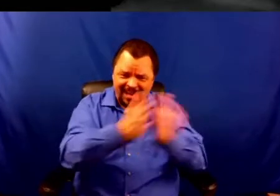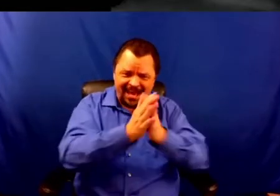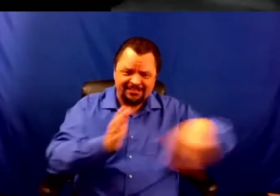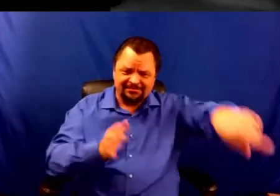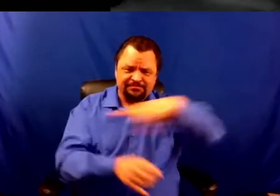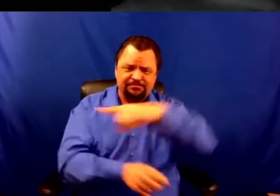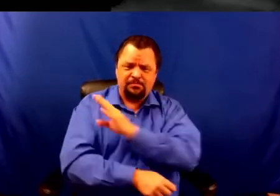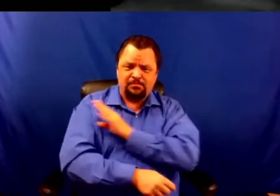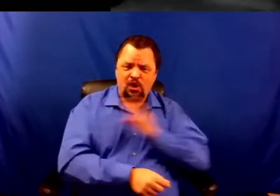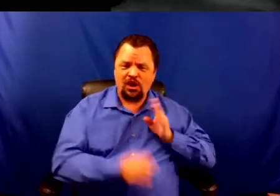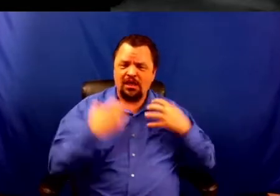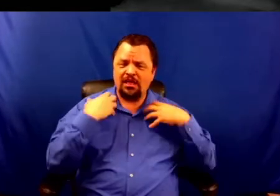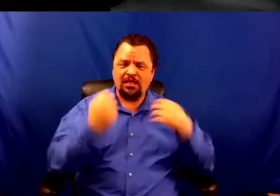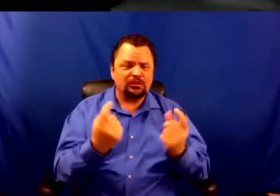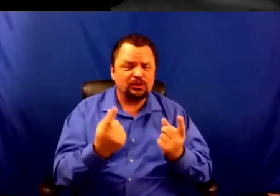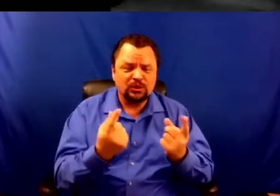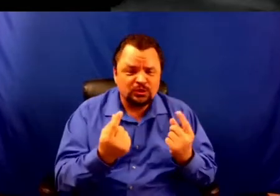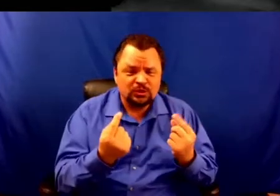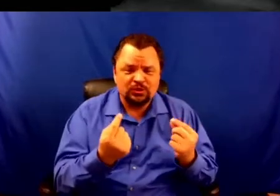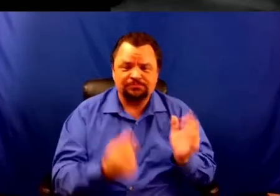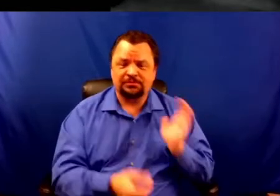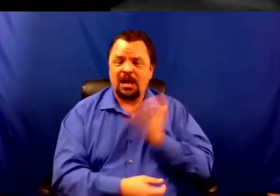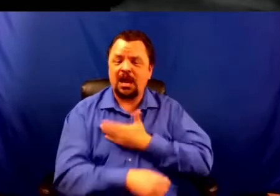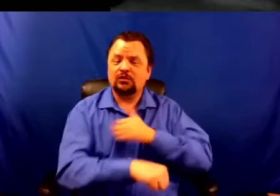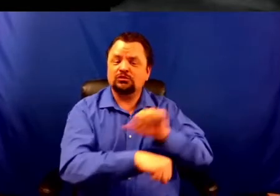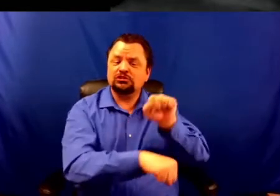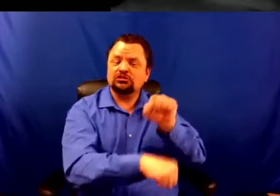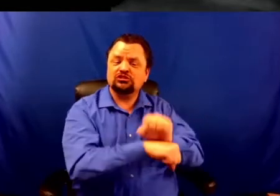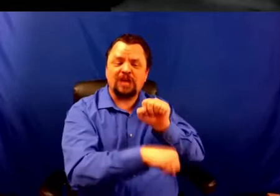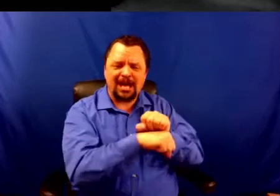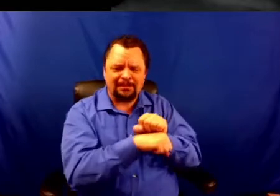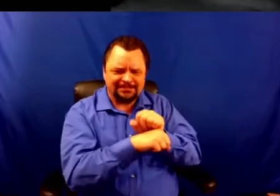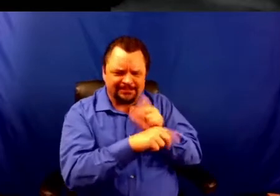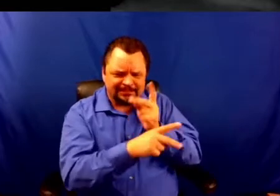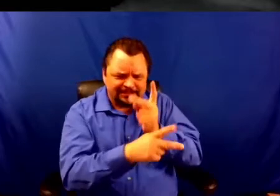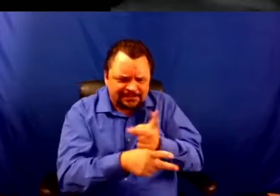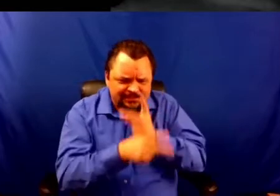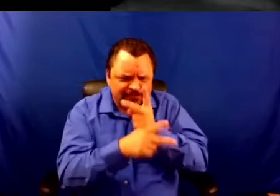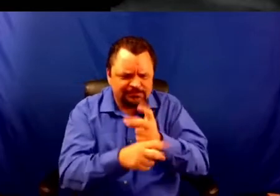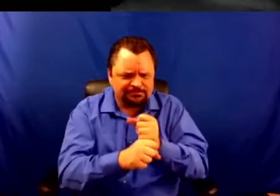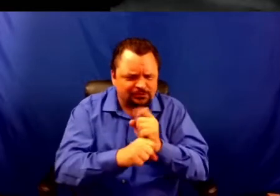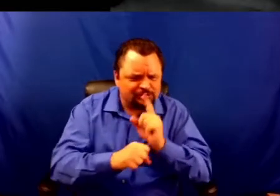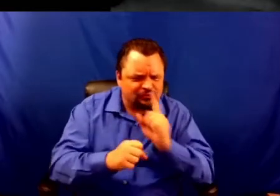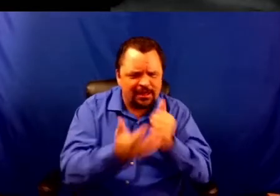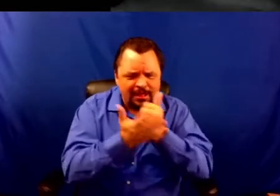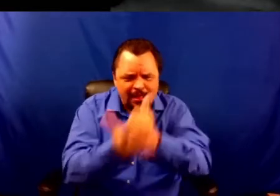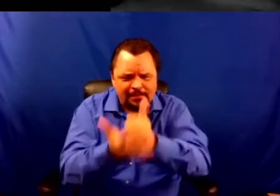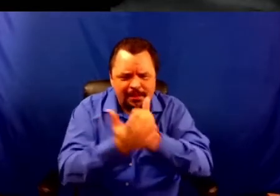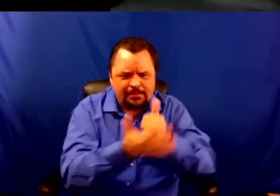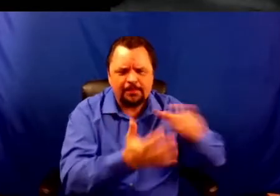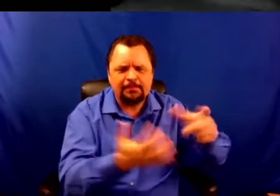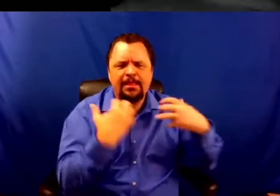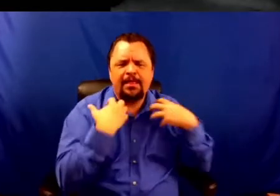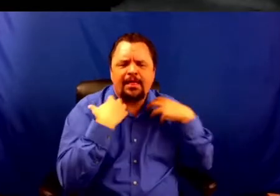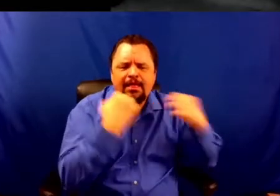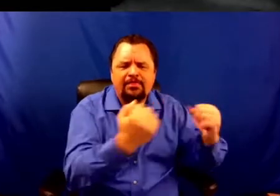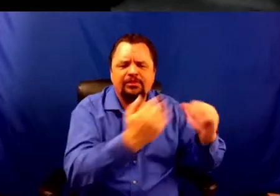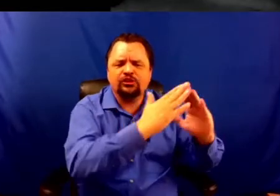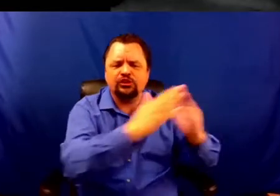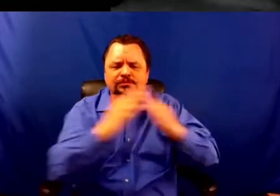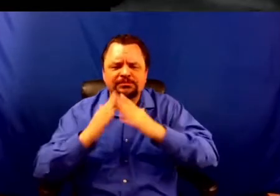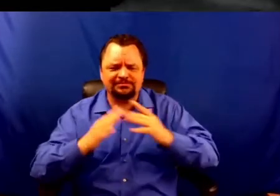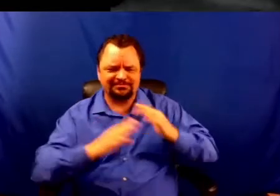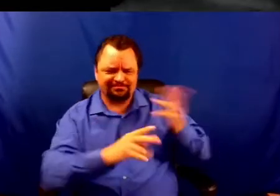job to look over, to help the health of the community, to work with prevention. I'm asking this